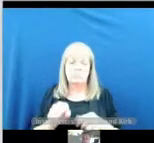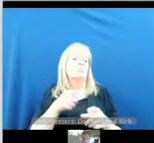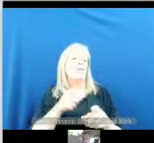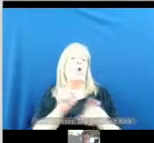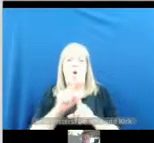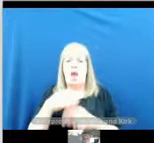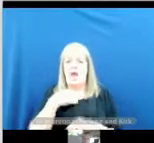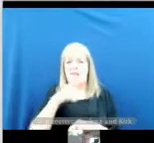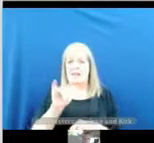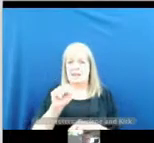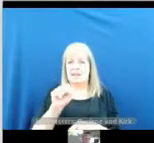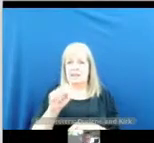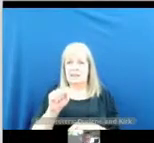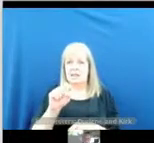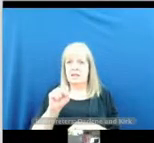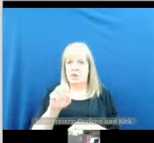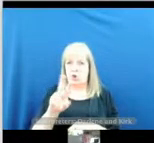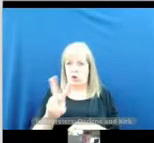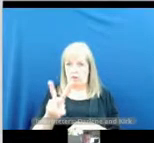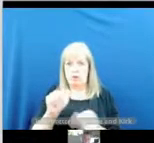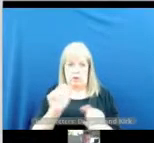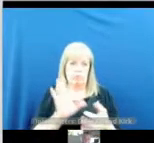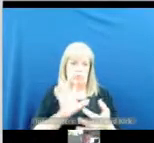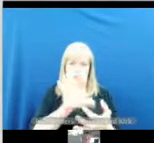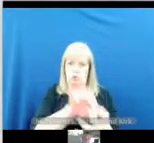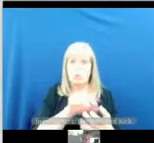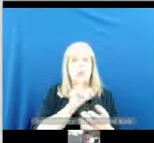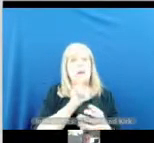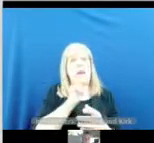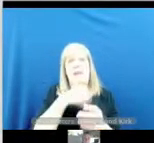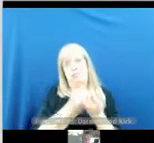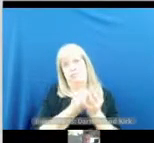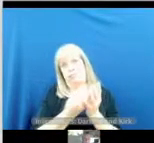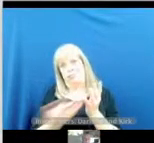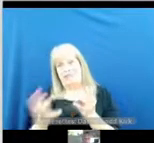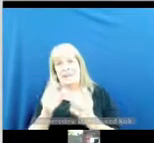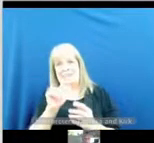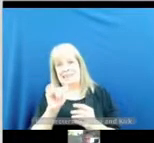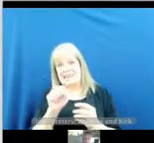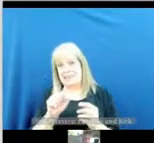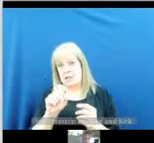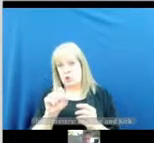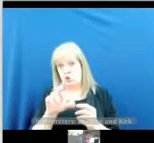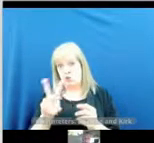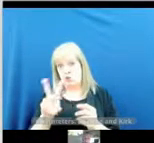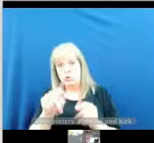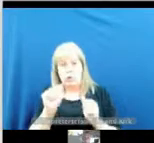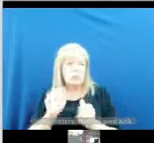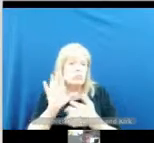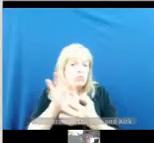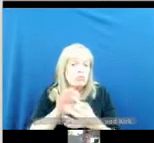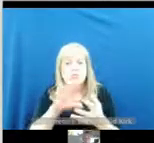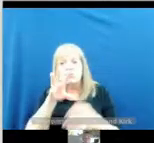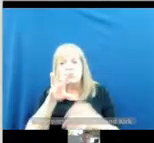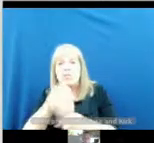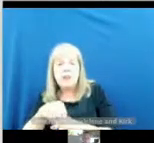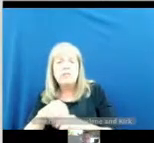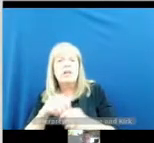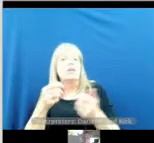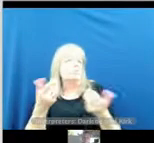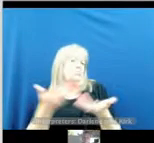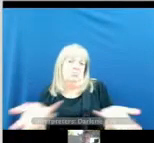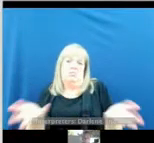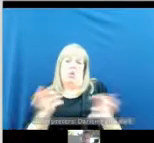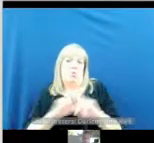there. There are a whole host of listservs actually that you could get connected to that is available to you in terms